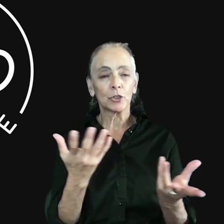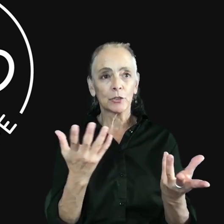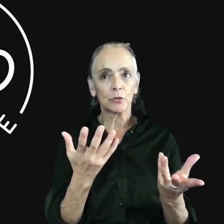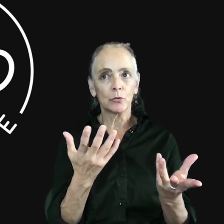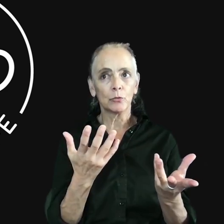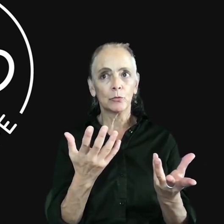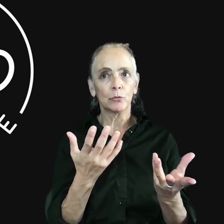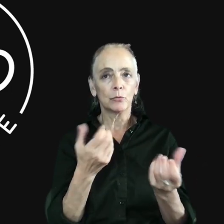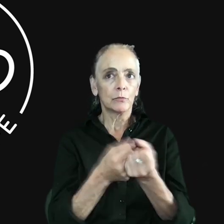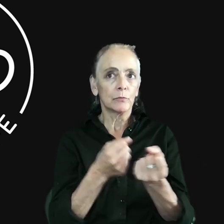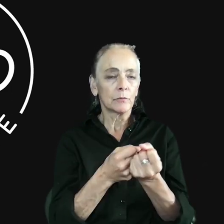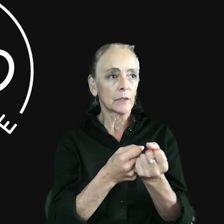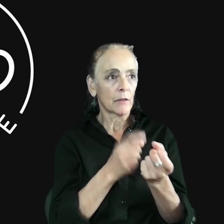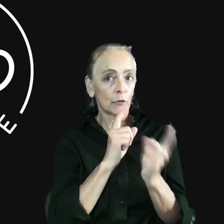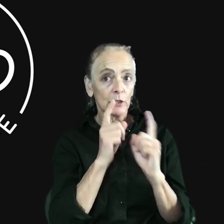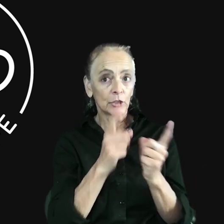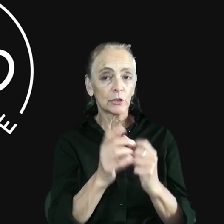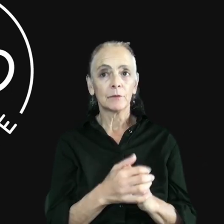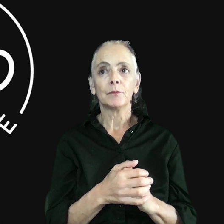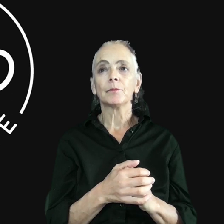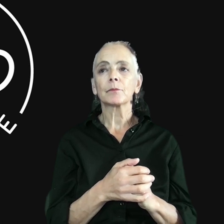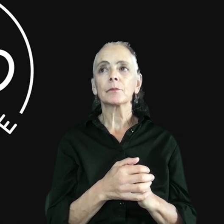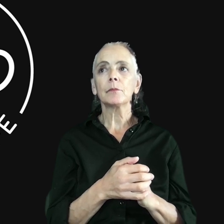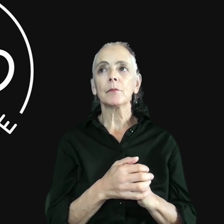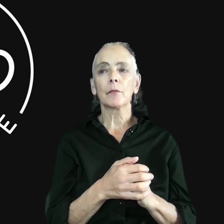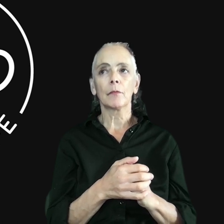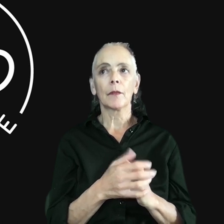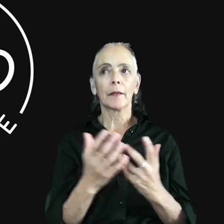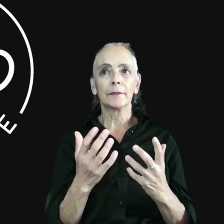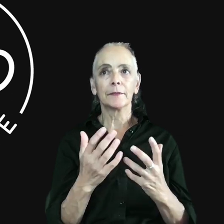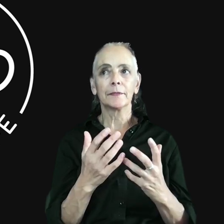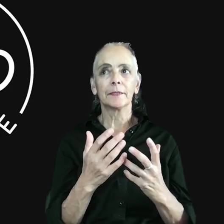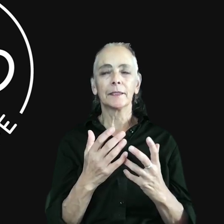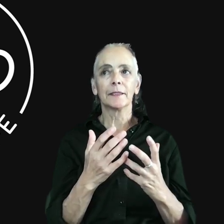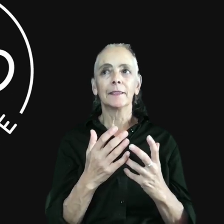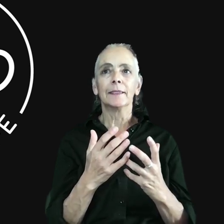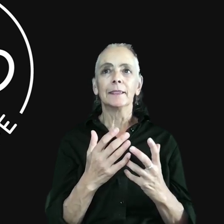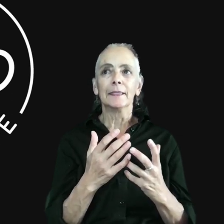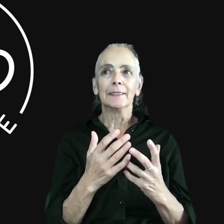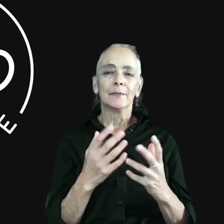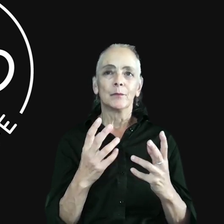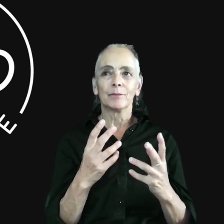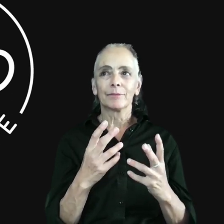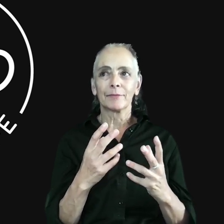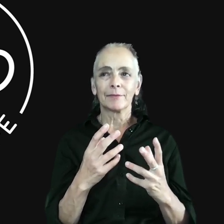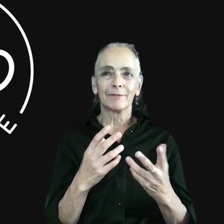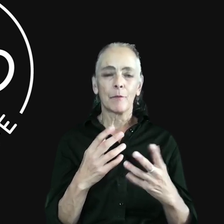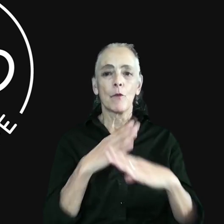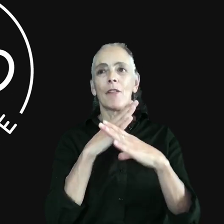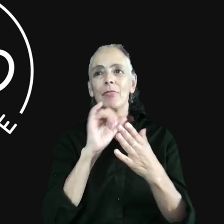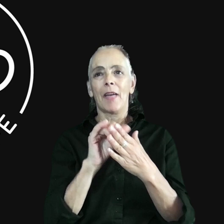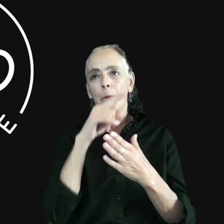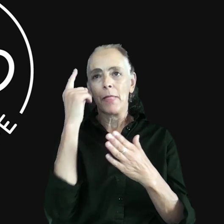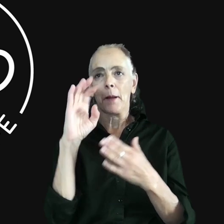conversation and kind of fight that the black box of being kind of shut out from all